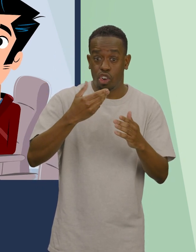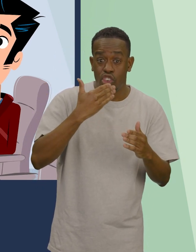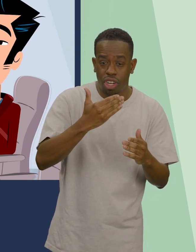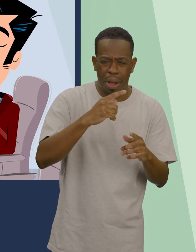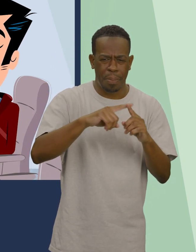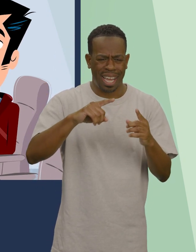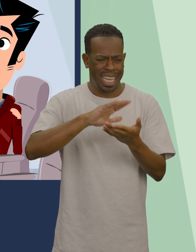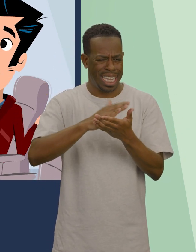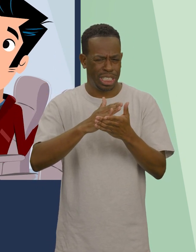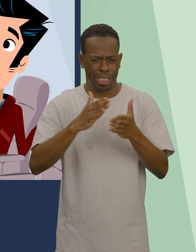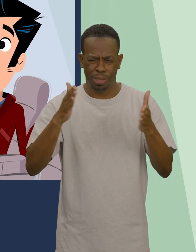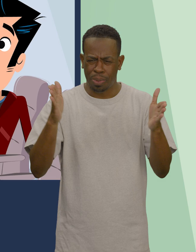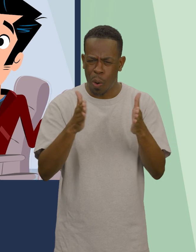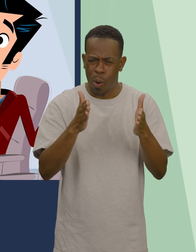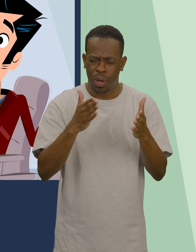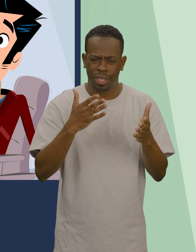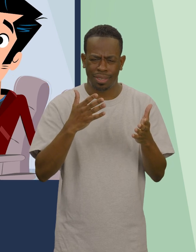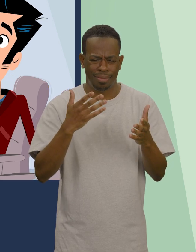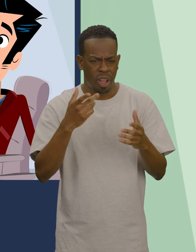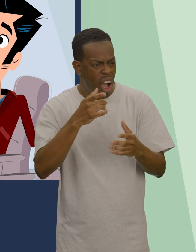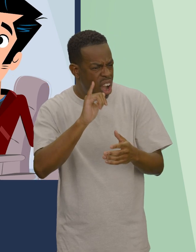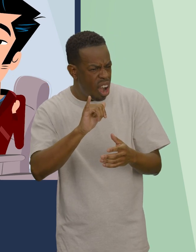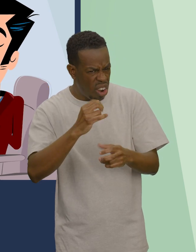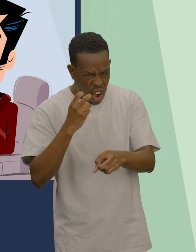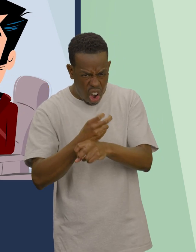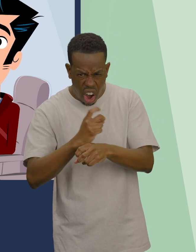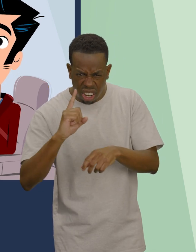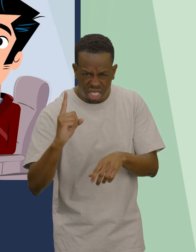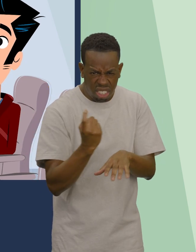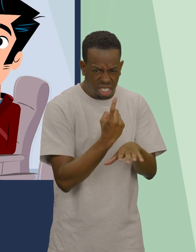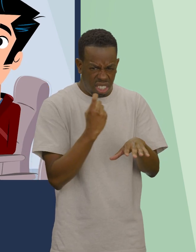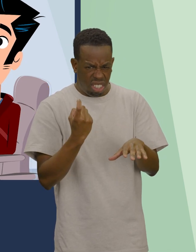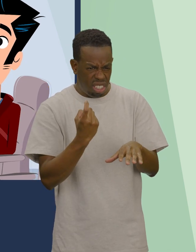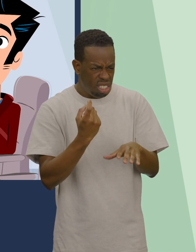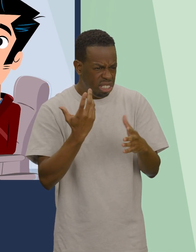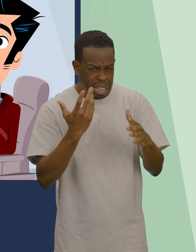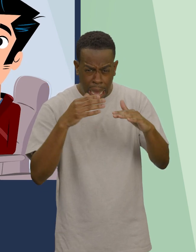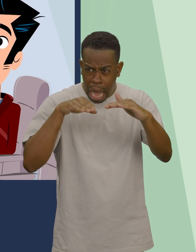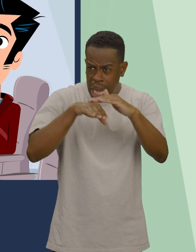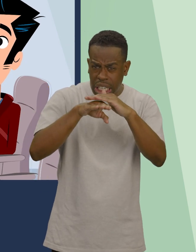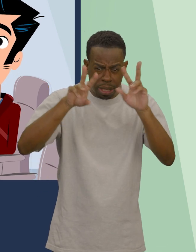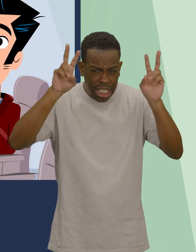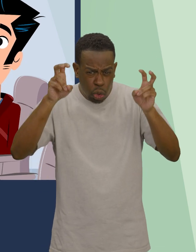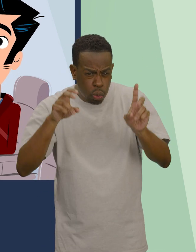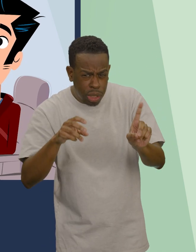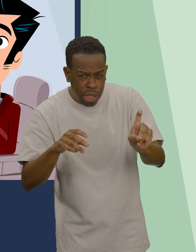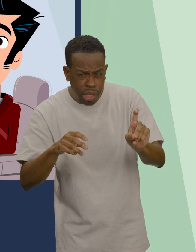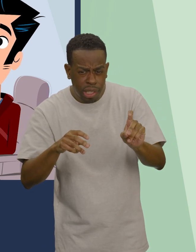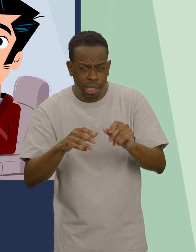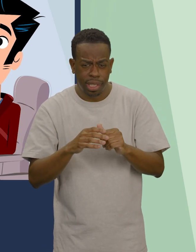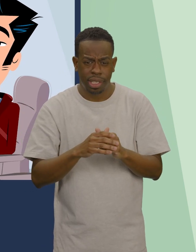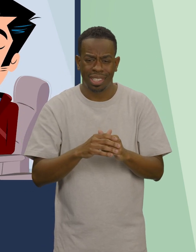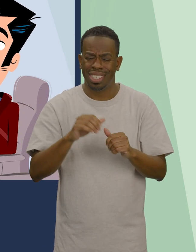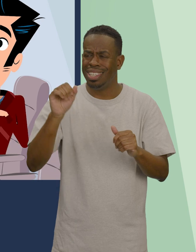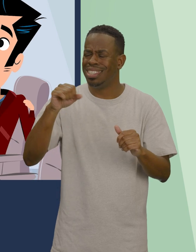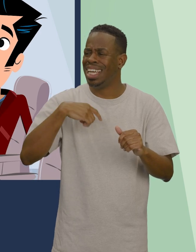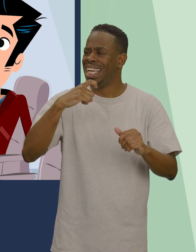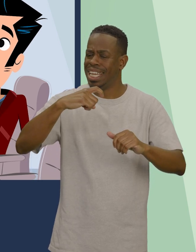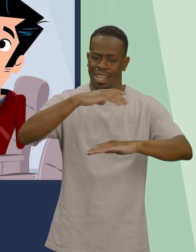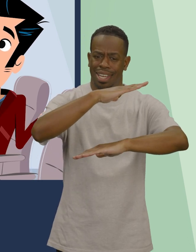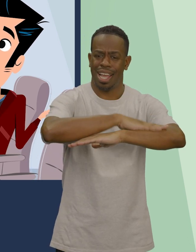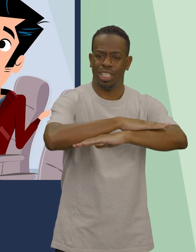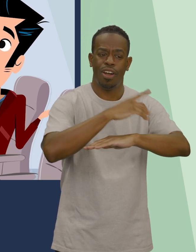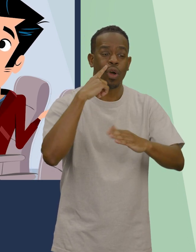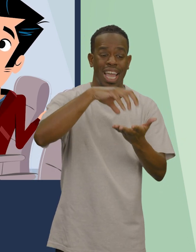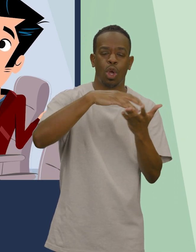but I wish our kitchen was bigger. You know what I mean? Oh, is it hard to get around your kitchen? Is it an accessibility issue? No, I just need